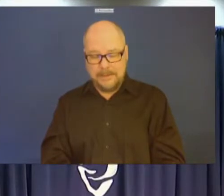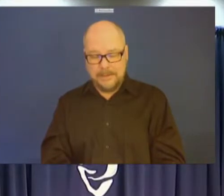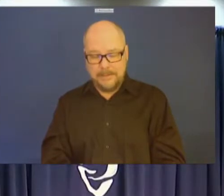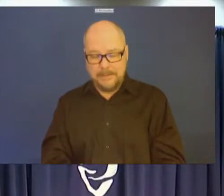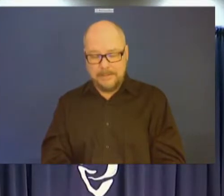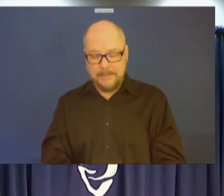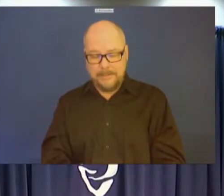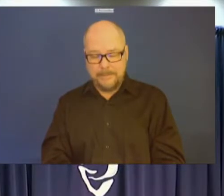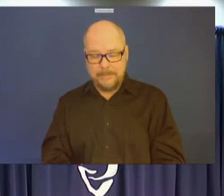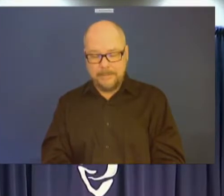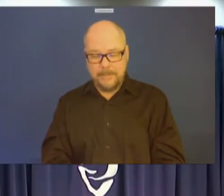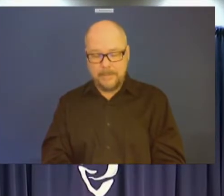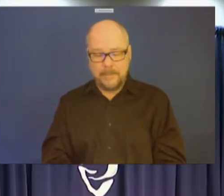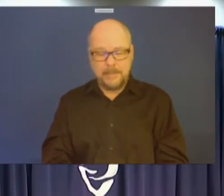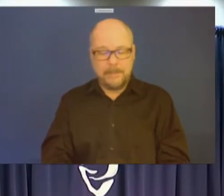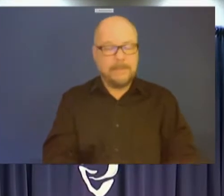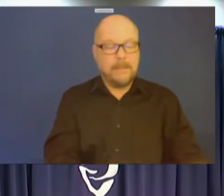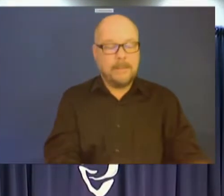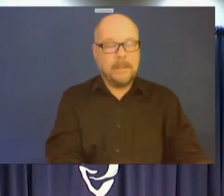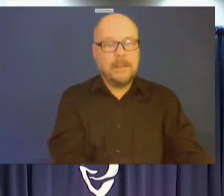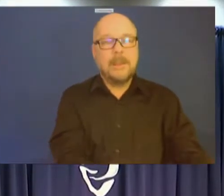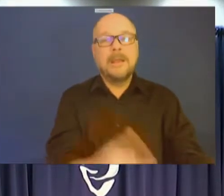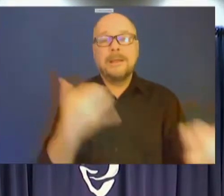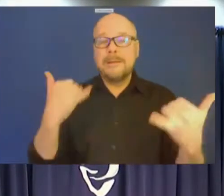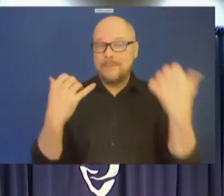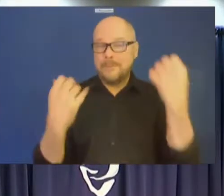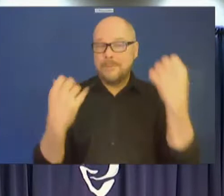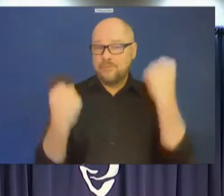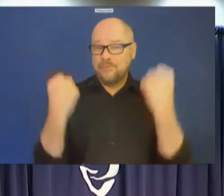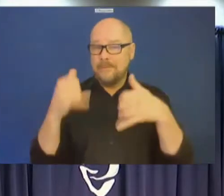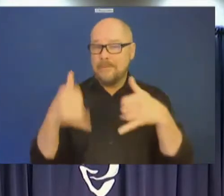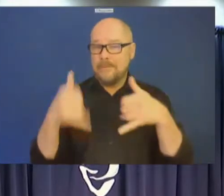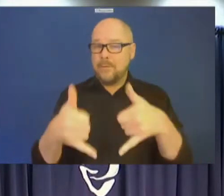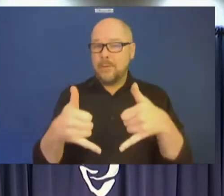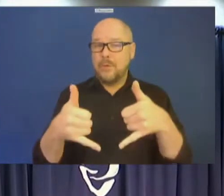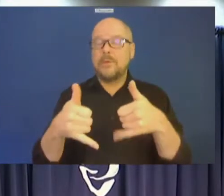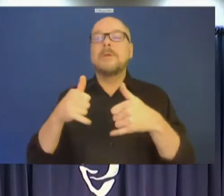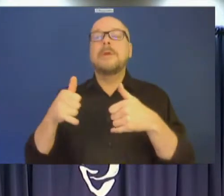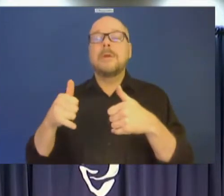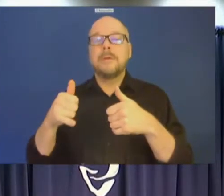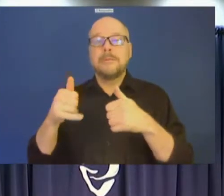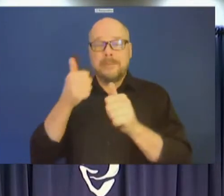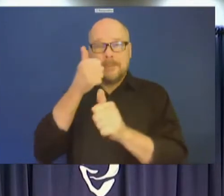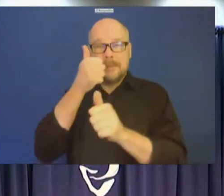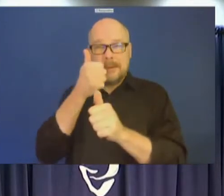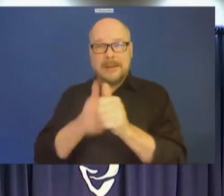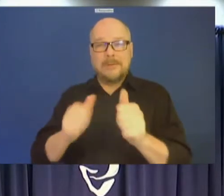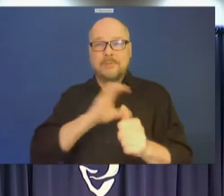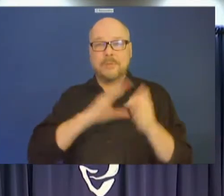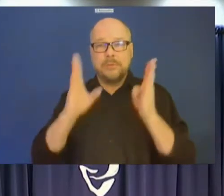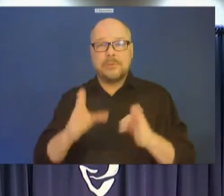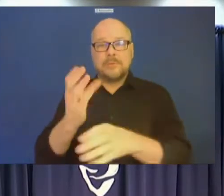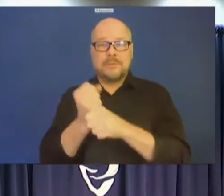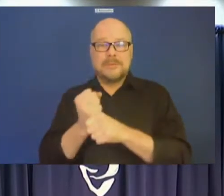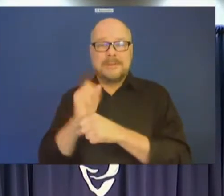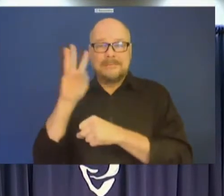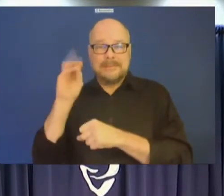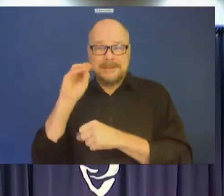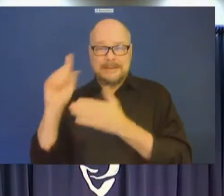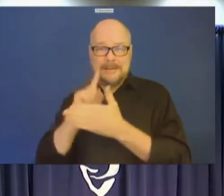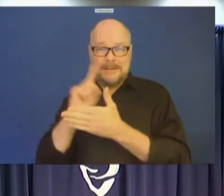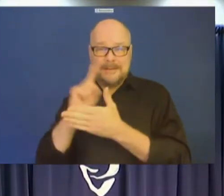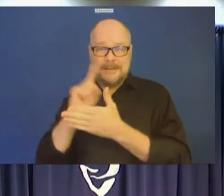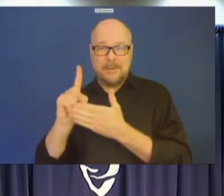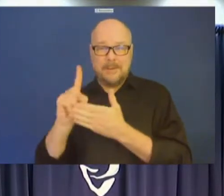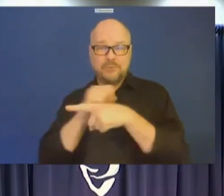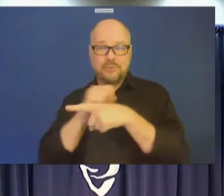The Driving Award. The recruits received approximately 60 hours of driver's training. At the completion of this training, the recruits